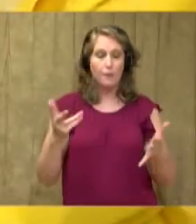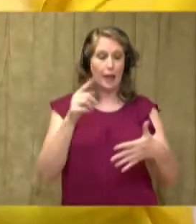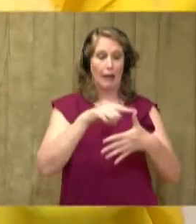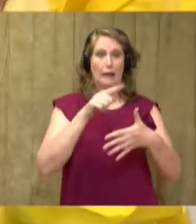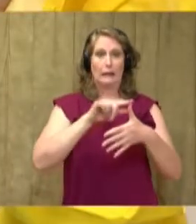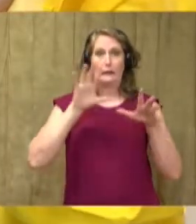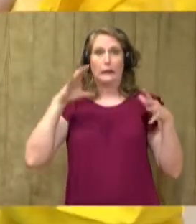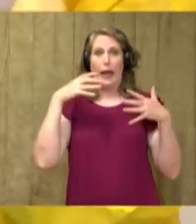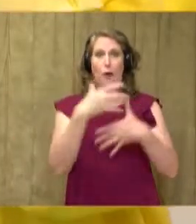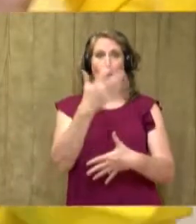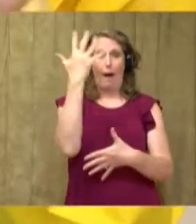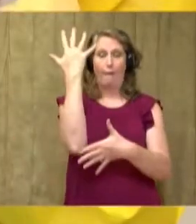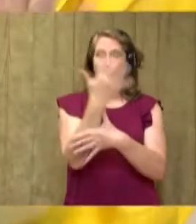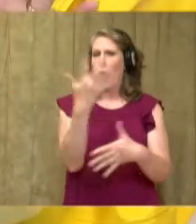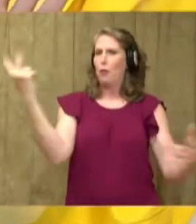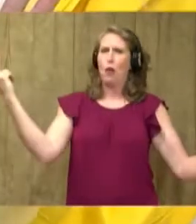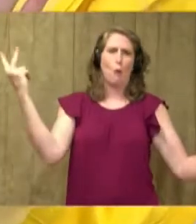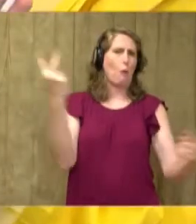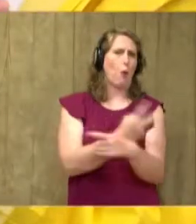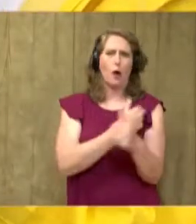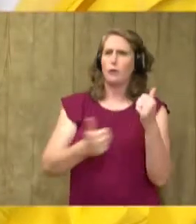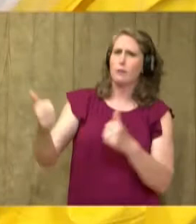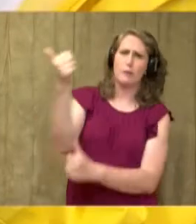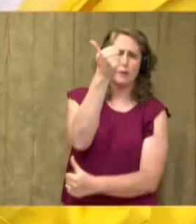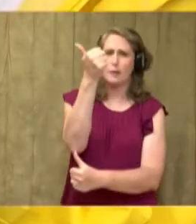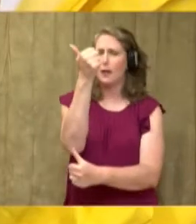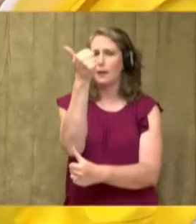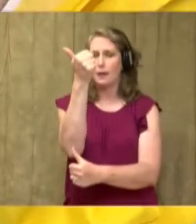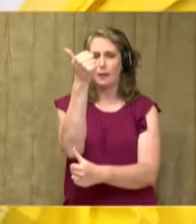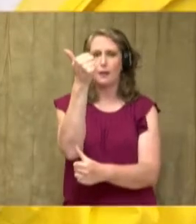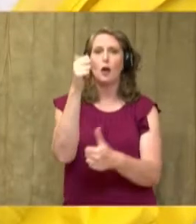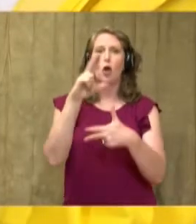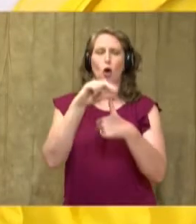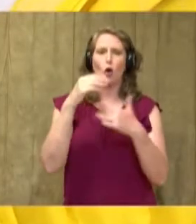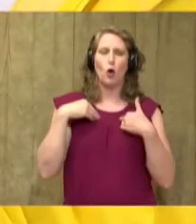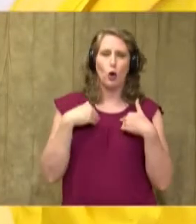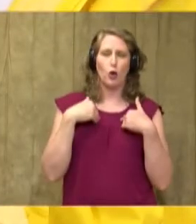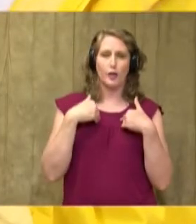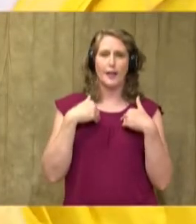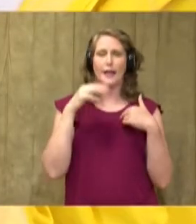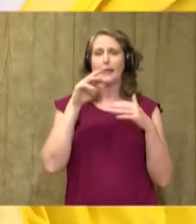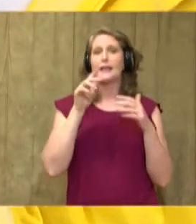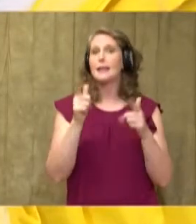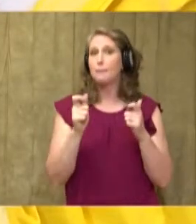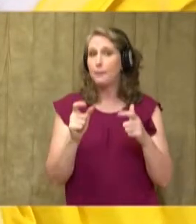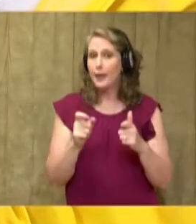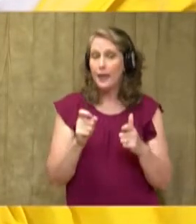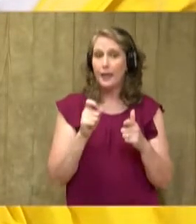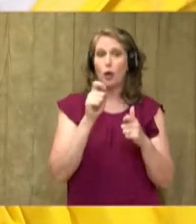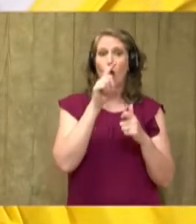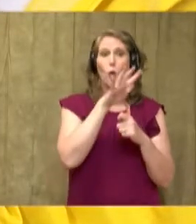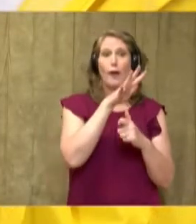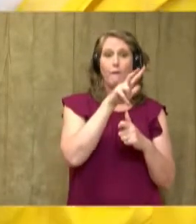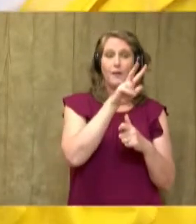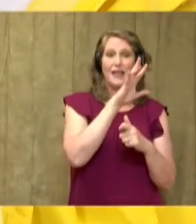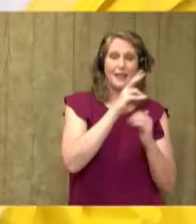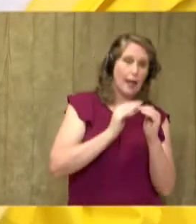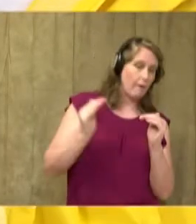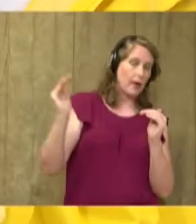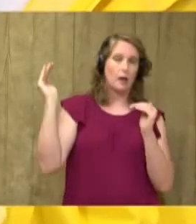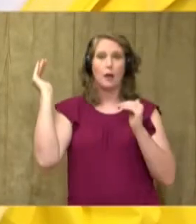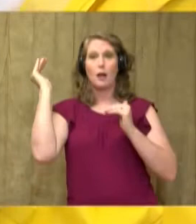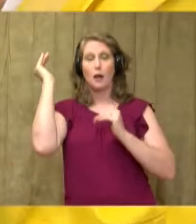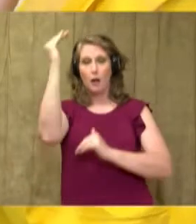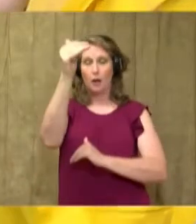Category 5, the worst of the worst. Hurricanes have winds greater than 157 miles